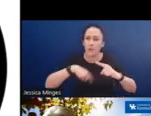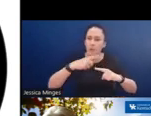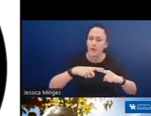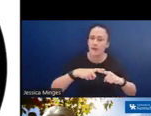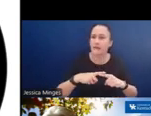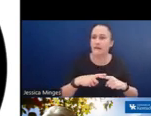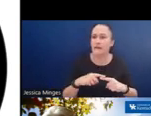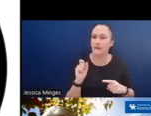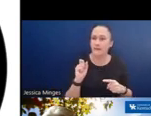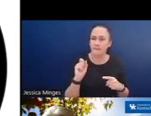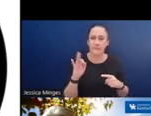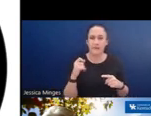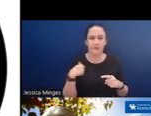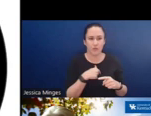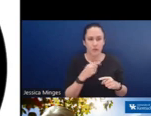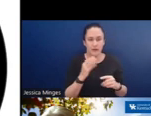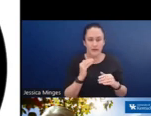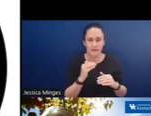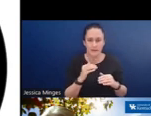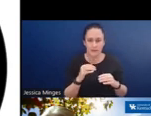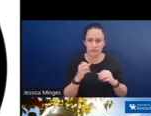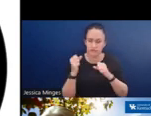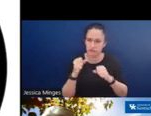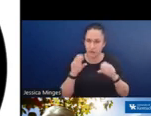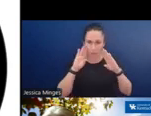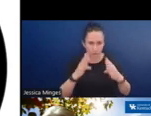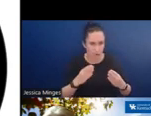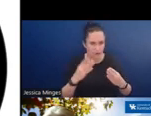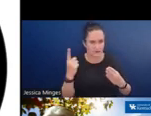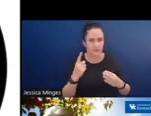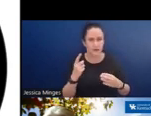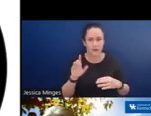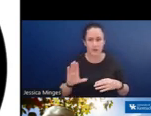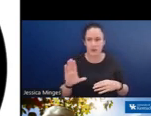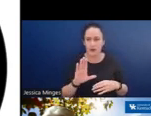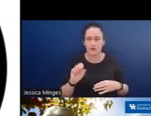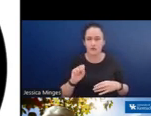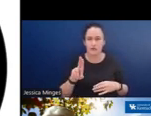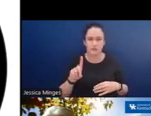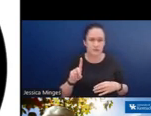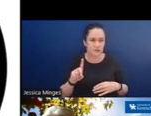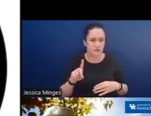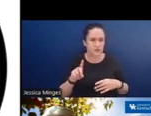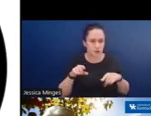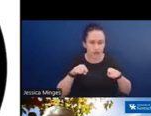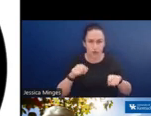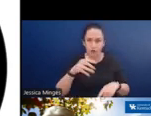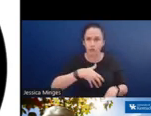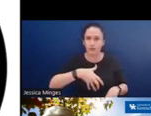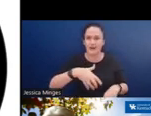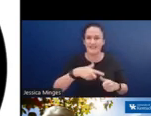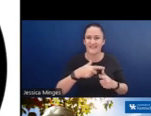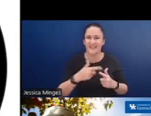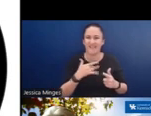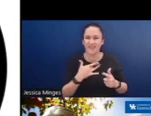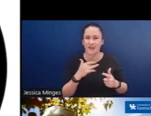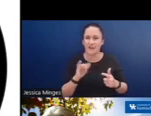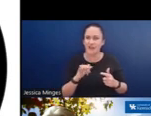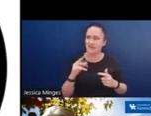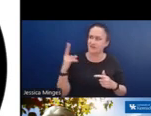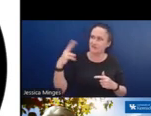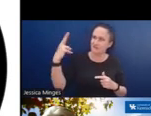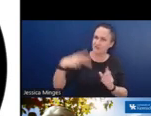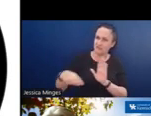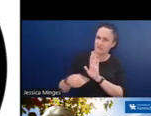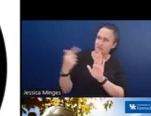if we hyper focus on someone's substance use during pregnancy and they feel a sense of stigma,